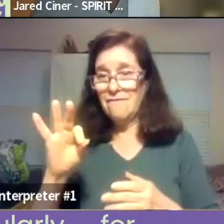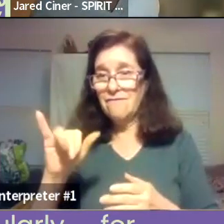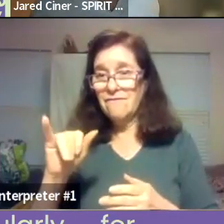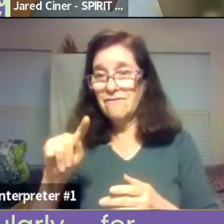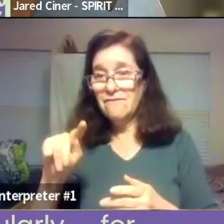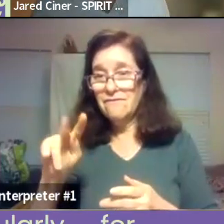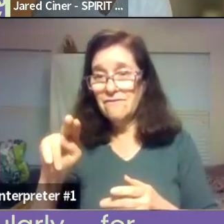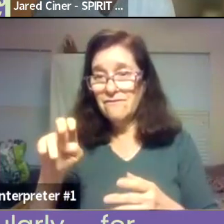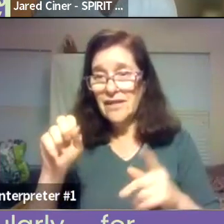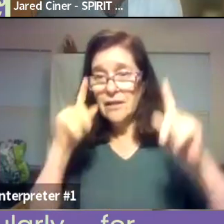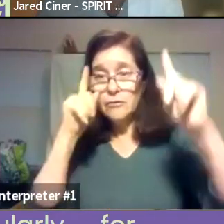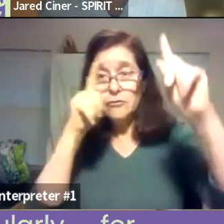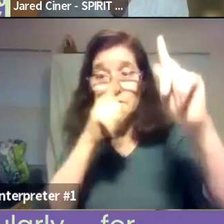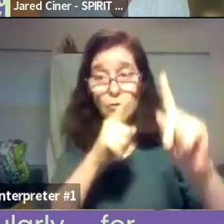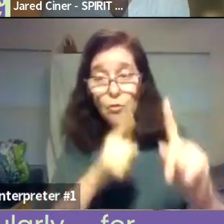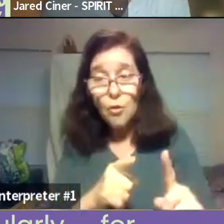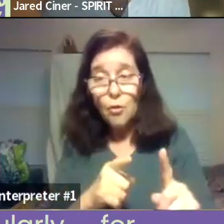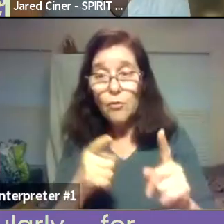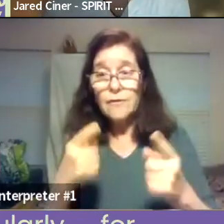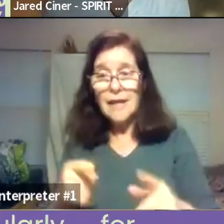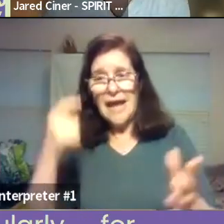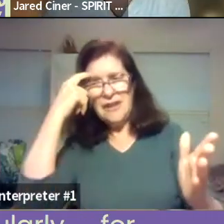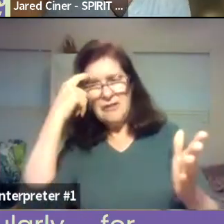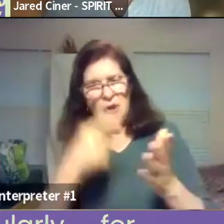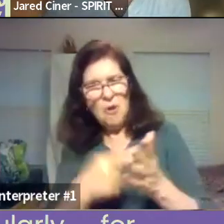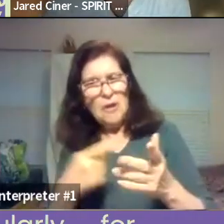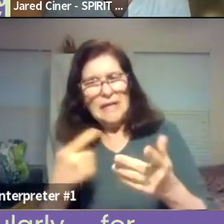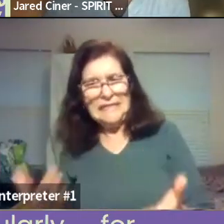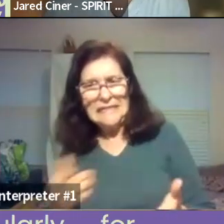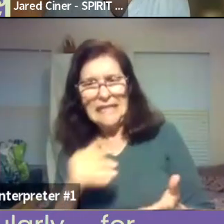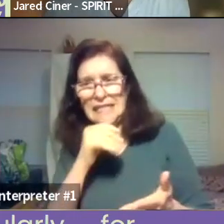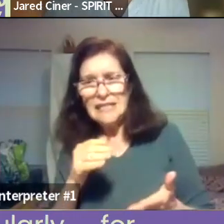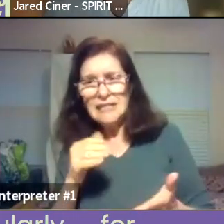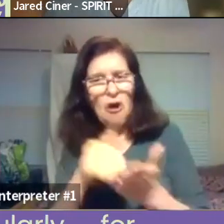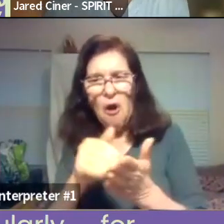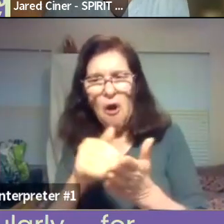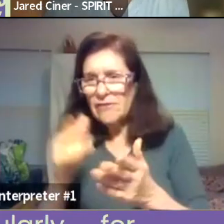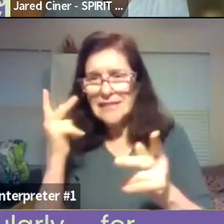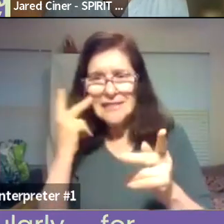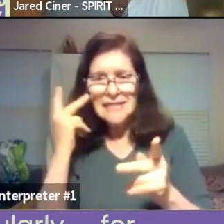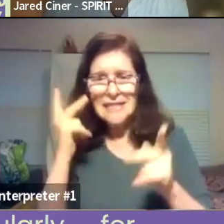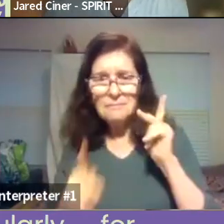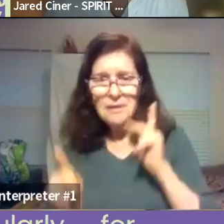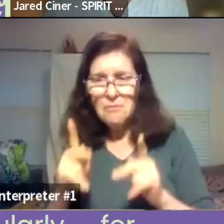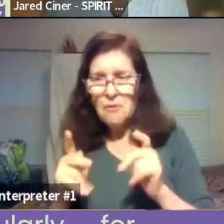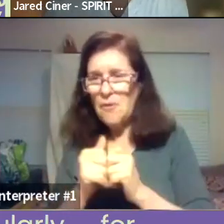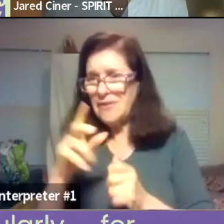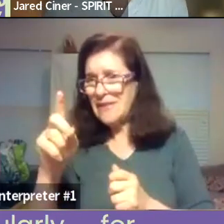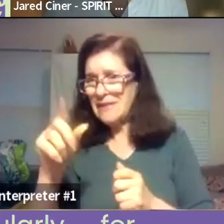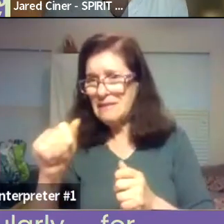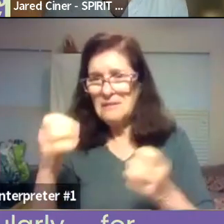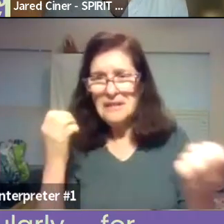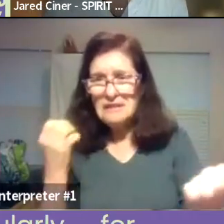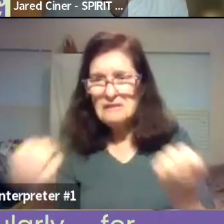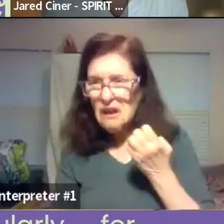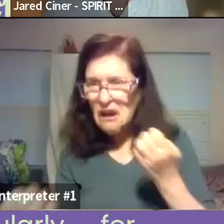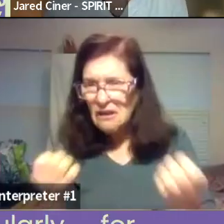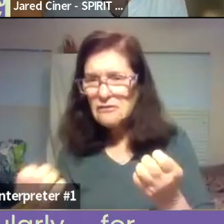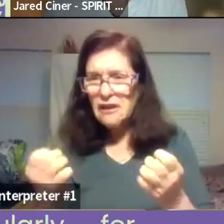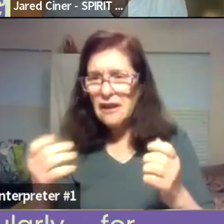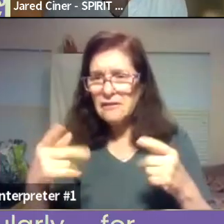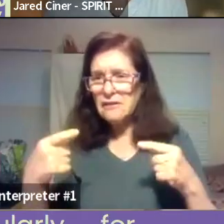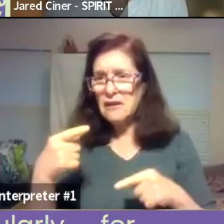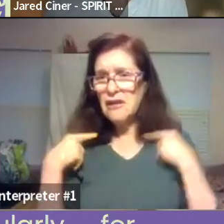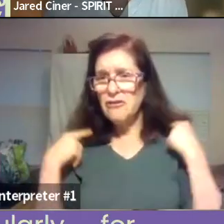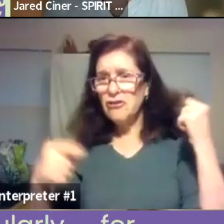I noticed while working at the gym that I didn't often see people with disabilities exercising at the gym.